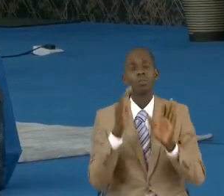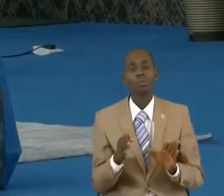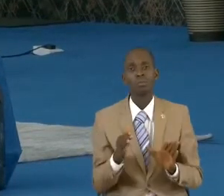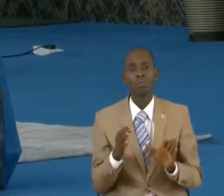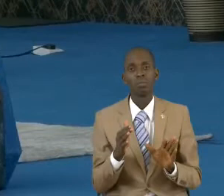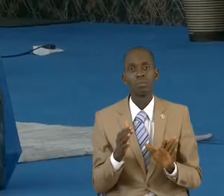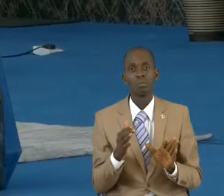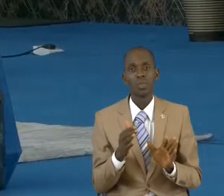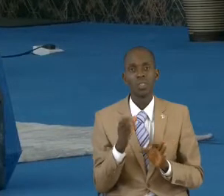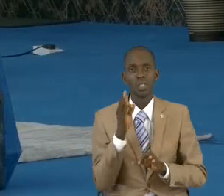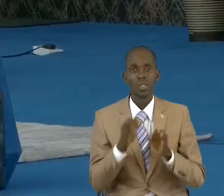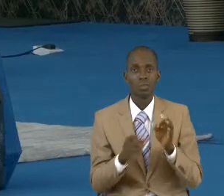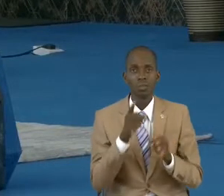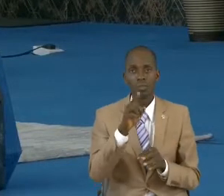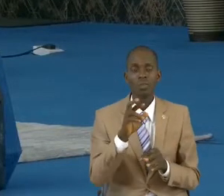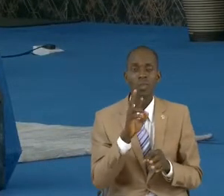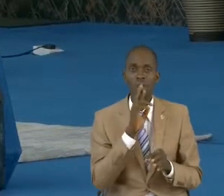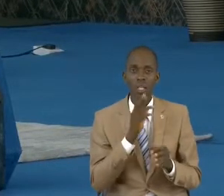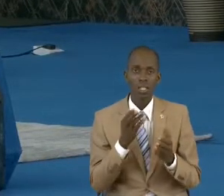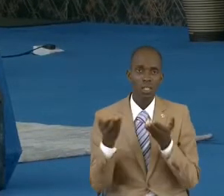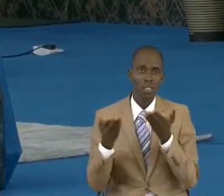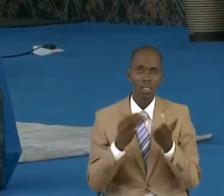If you're serving self,